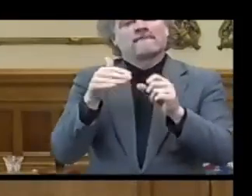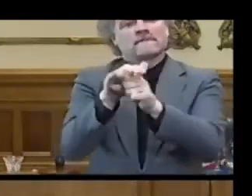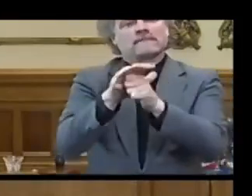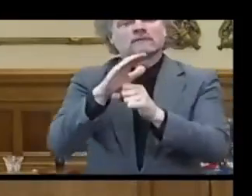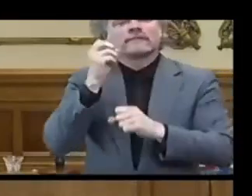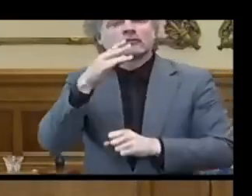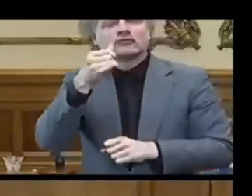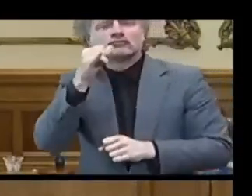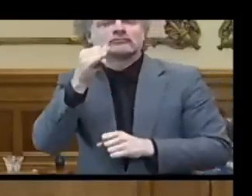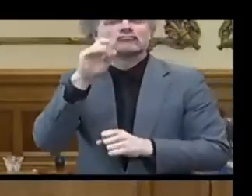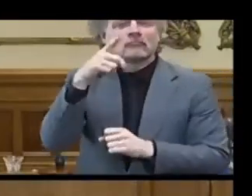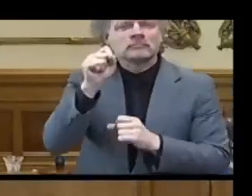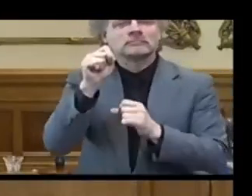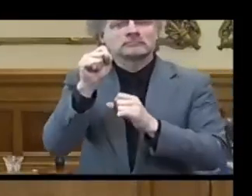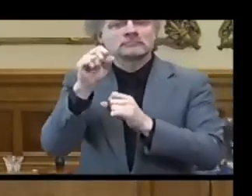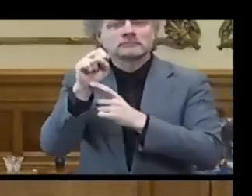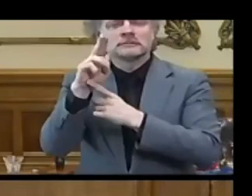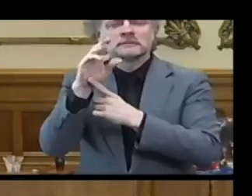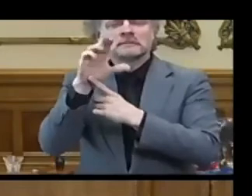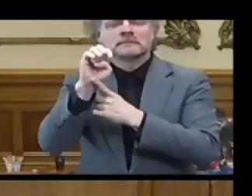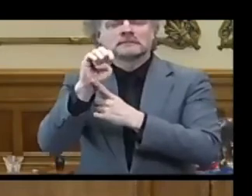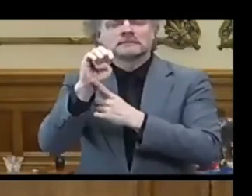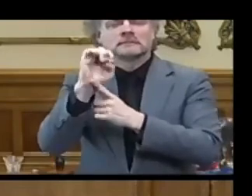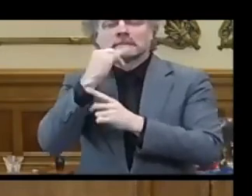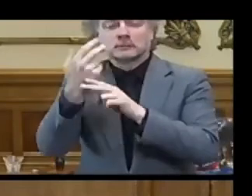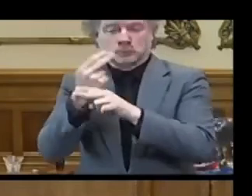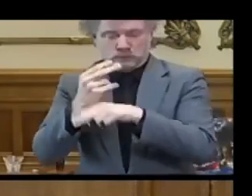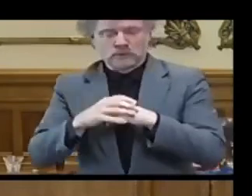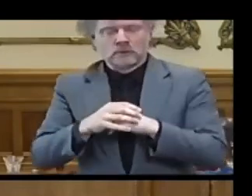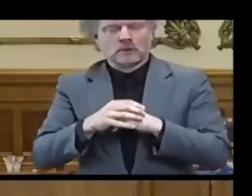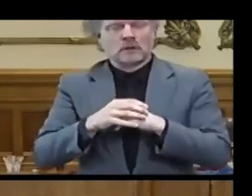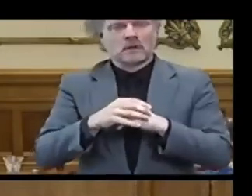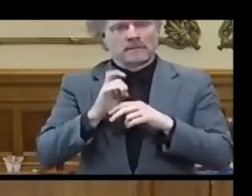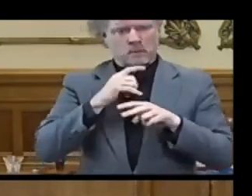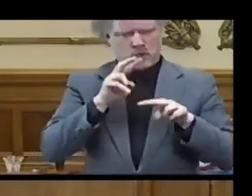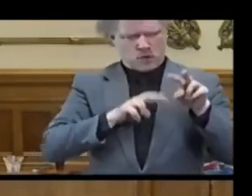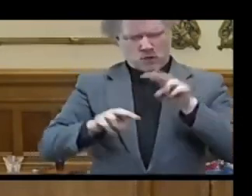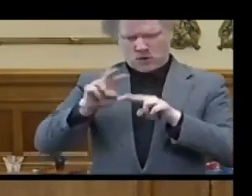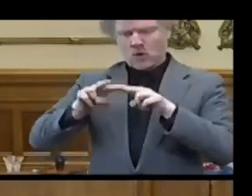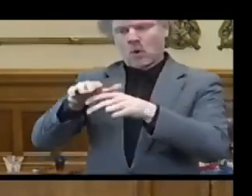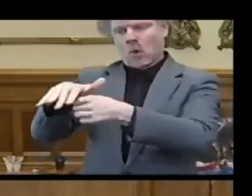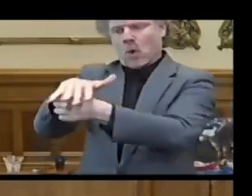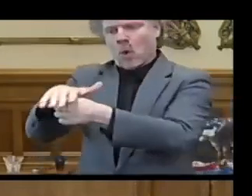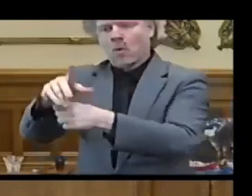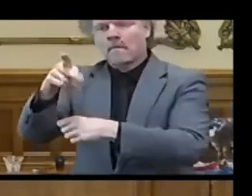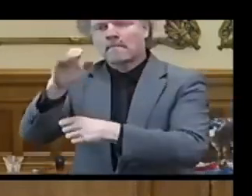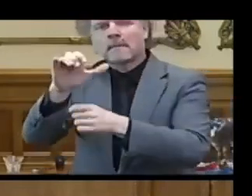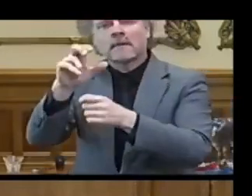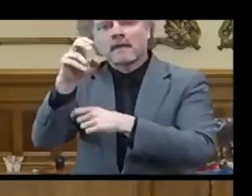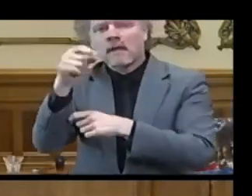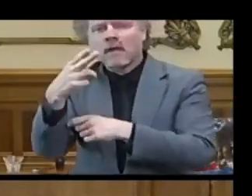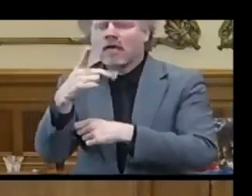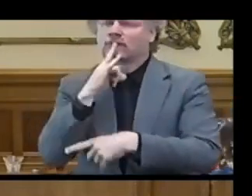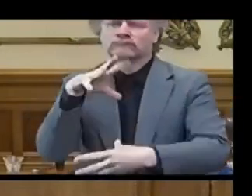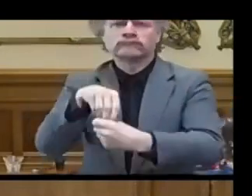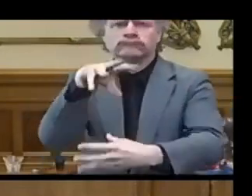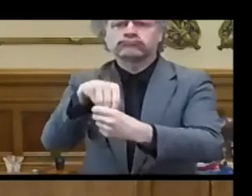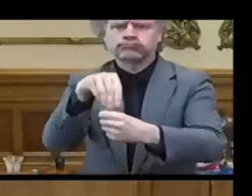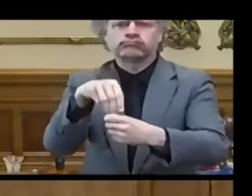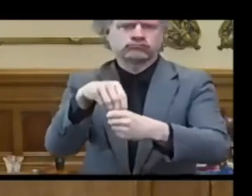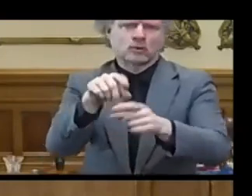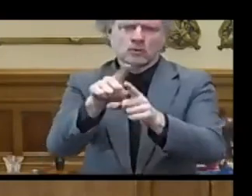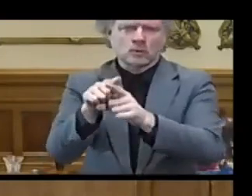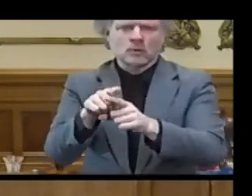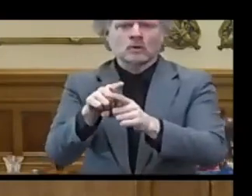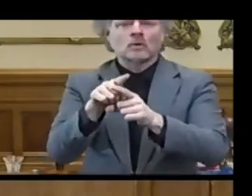use disorder has tremendously helped. But as we look at this, our local public health are very actively engaged also in